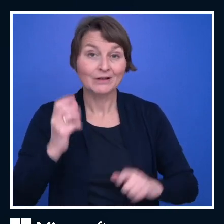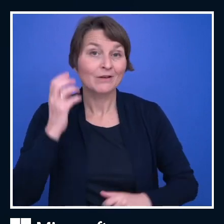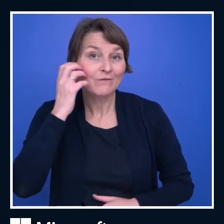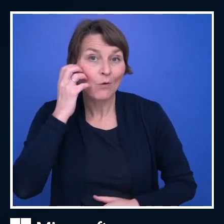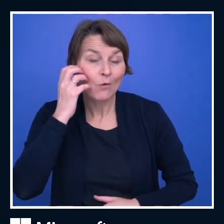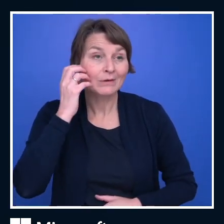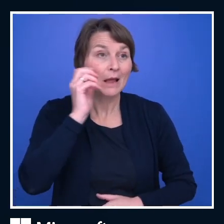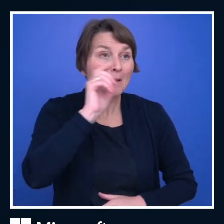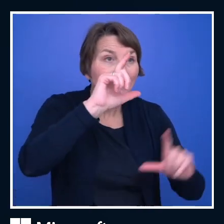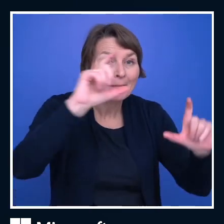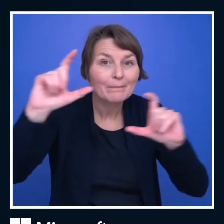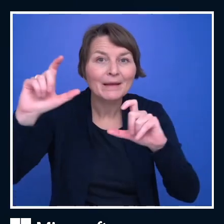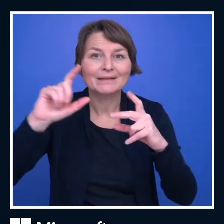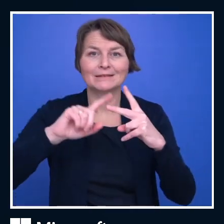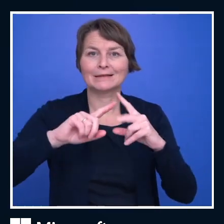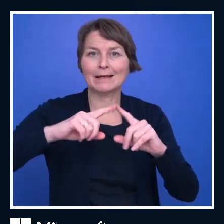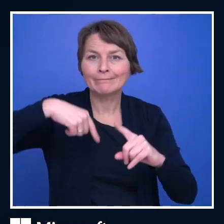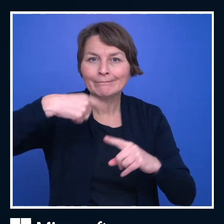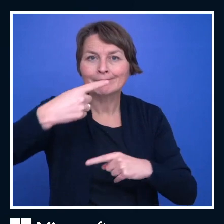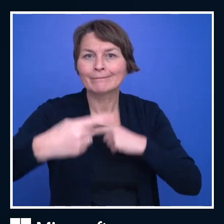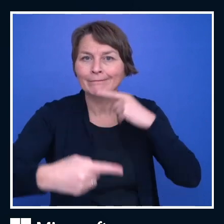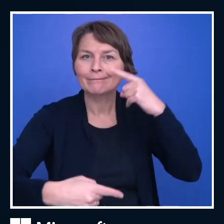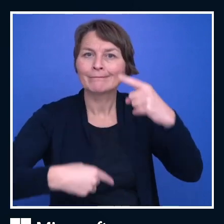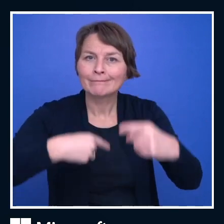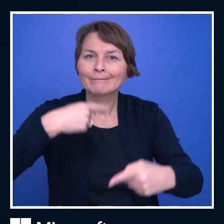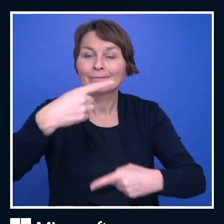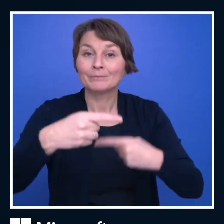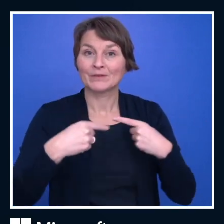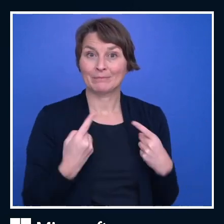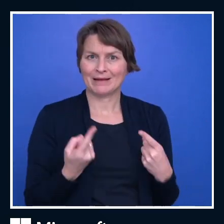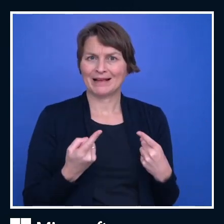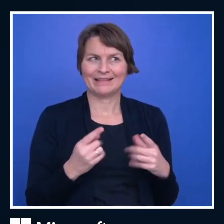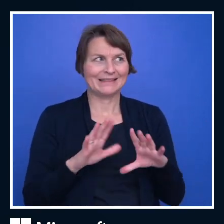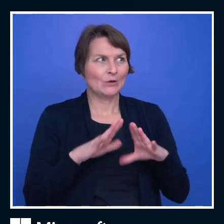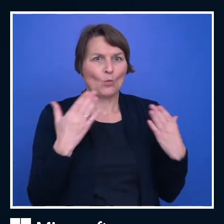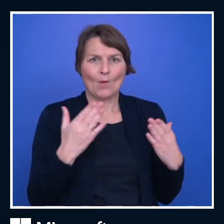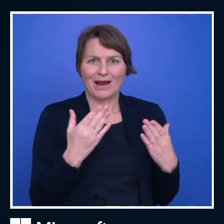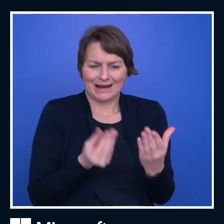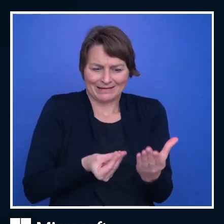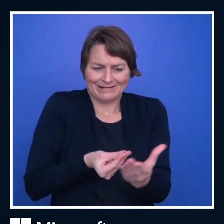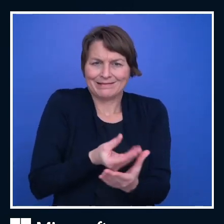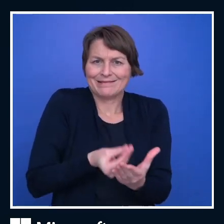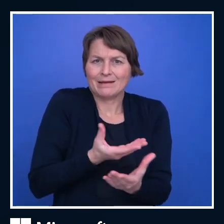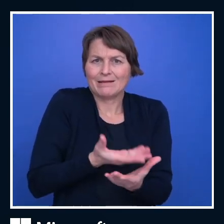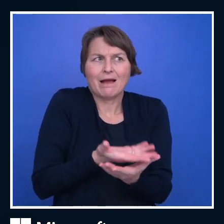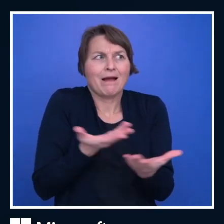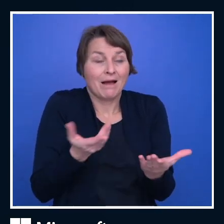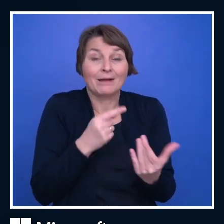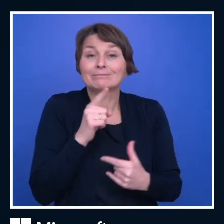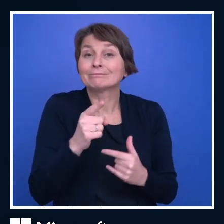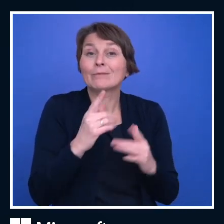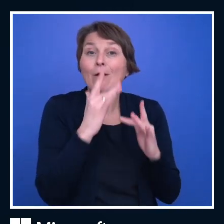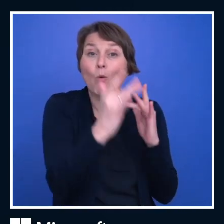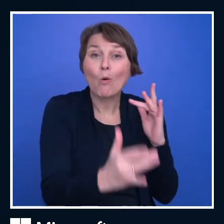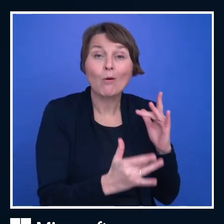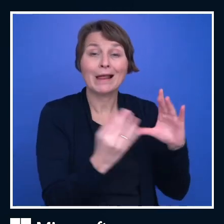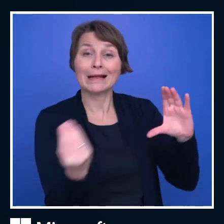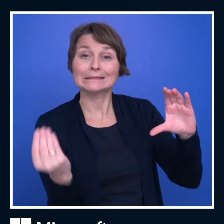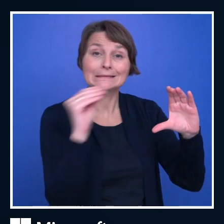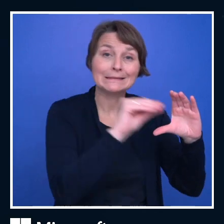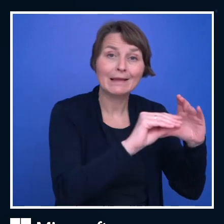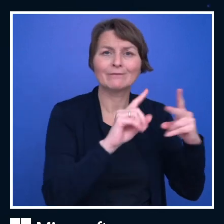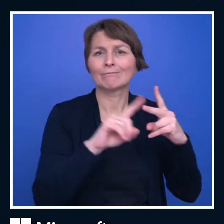pictures with. But all this data is saved online, on your phone, on a hard drive, and so